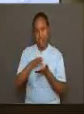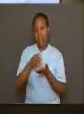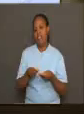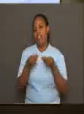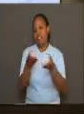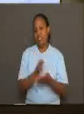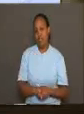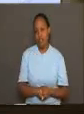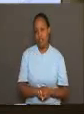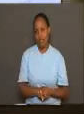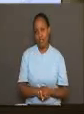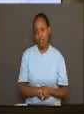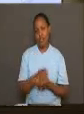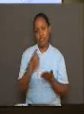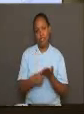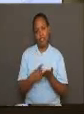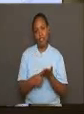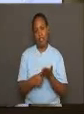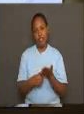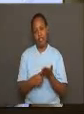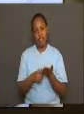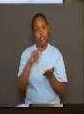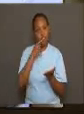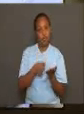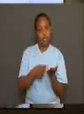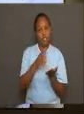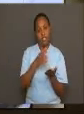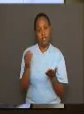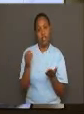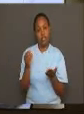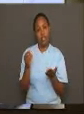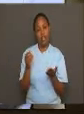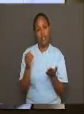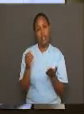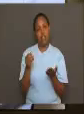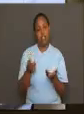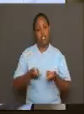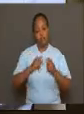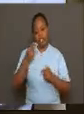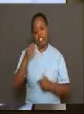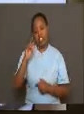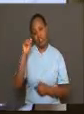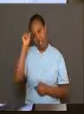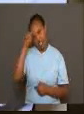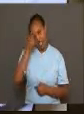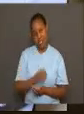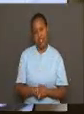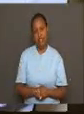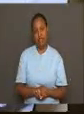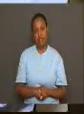It also provides dietary information and supplements to people with HIV/AIDS.